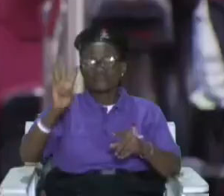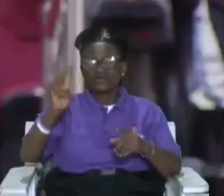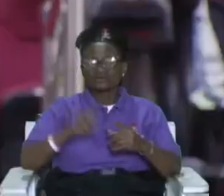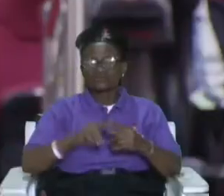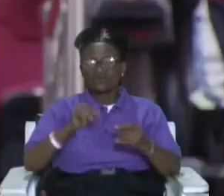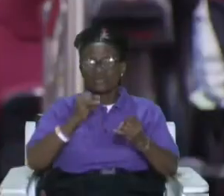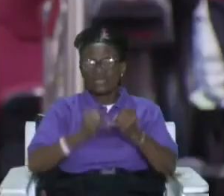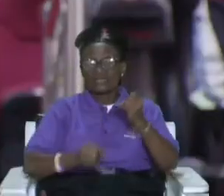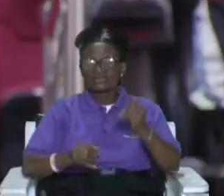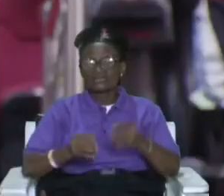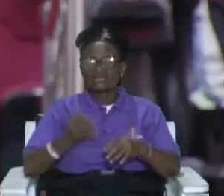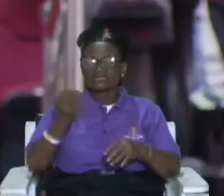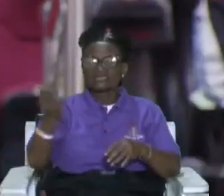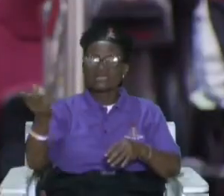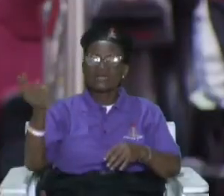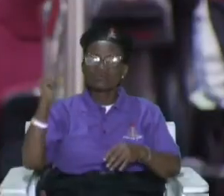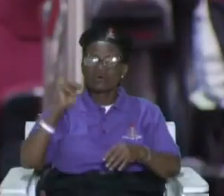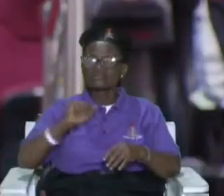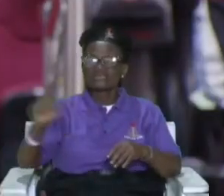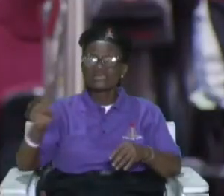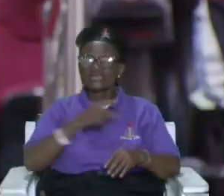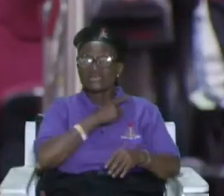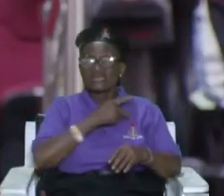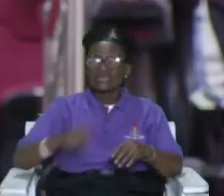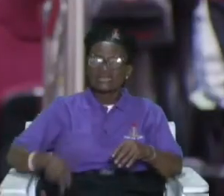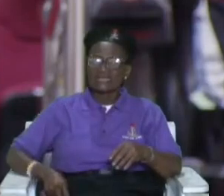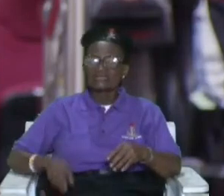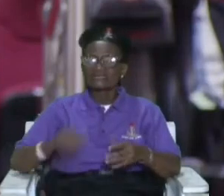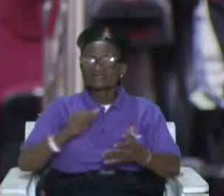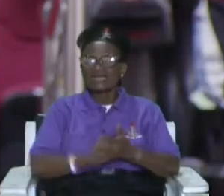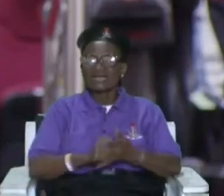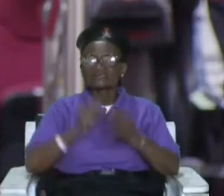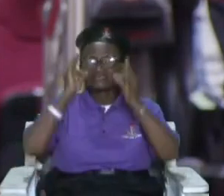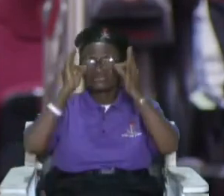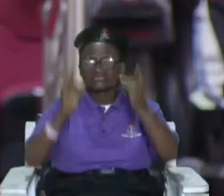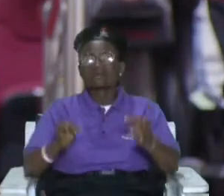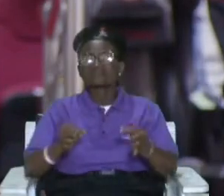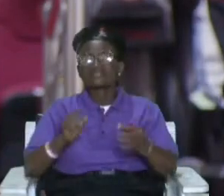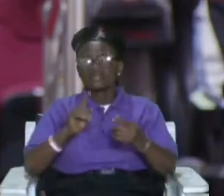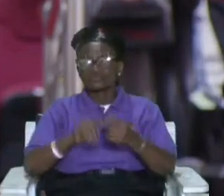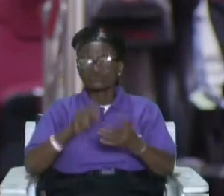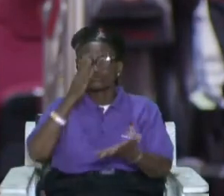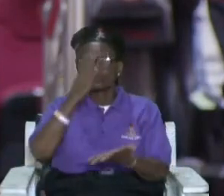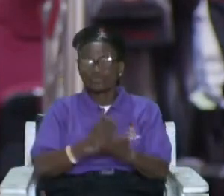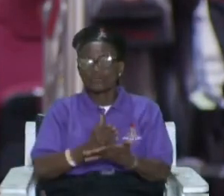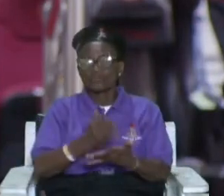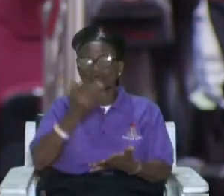a king that was determined to stop the work of God.